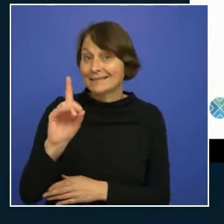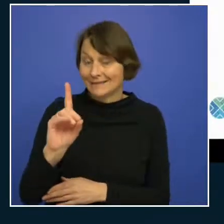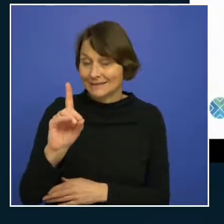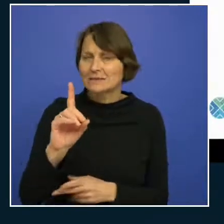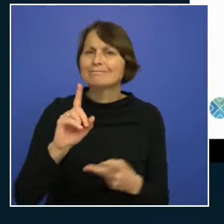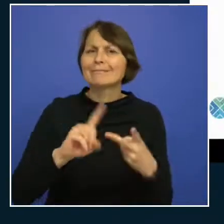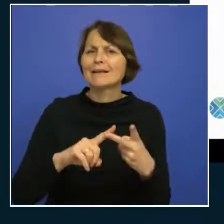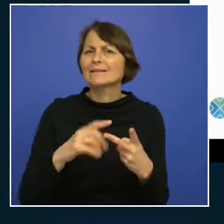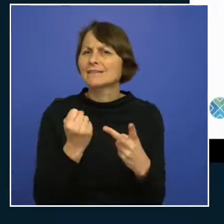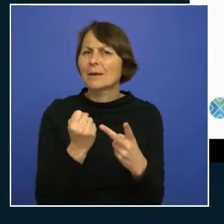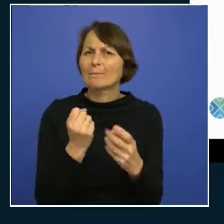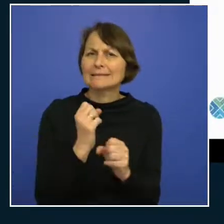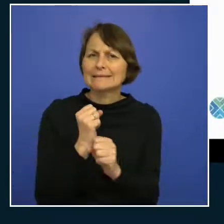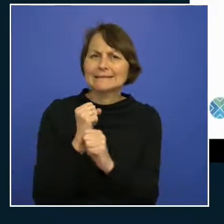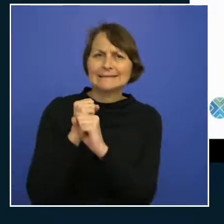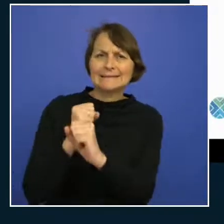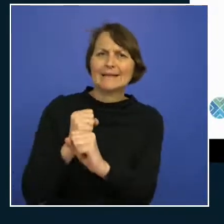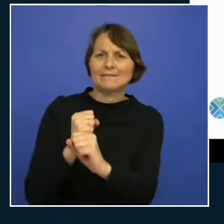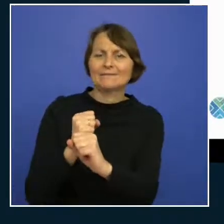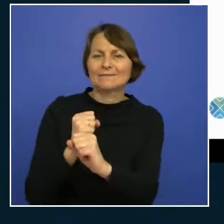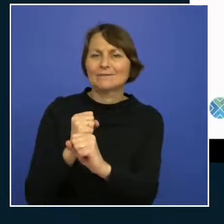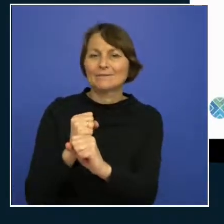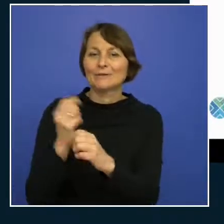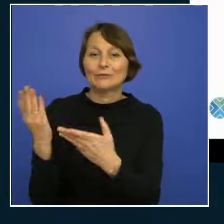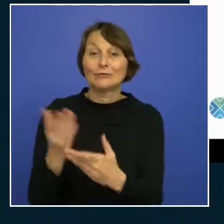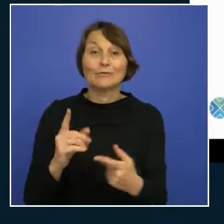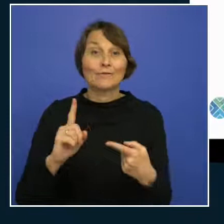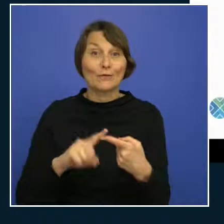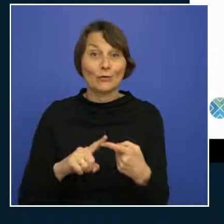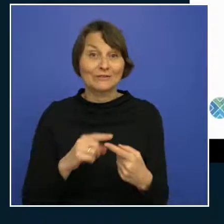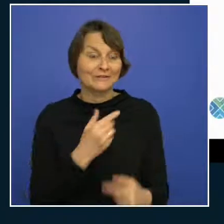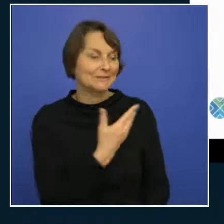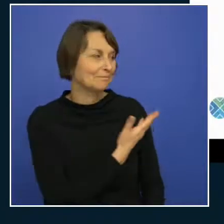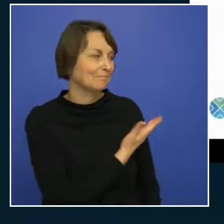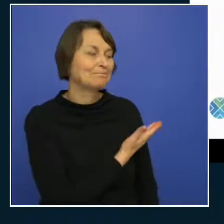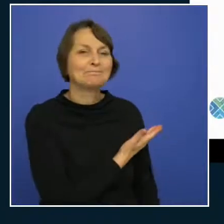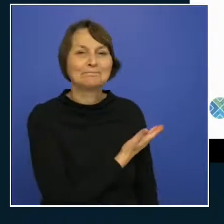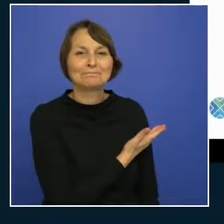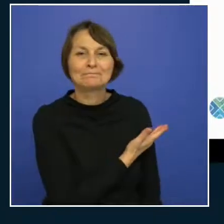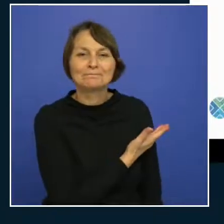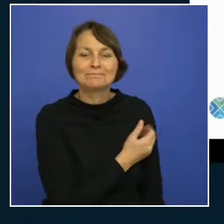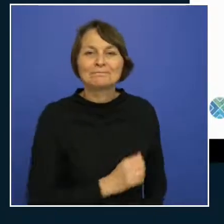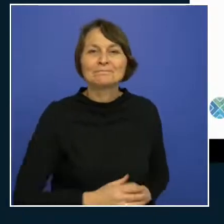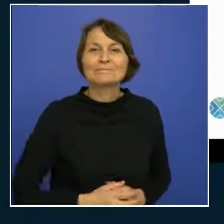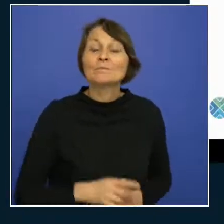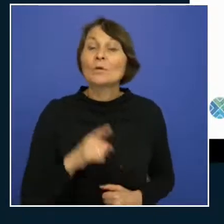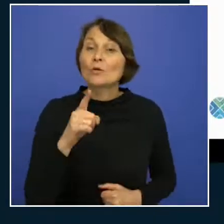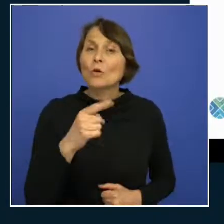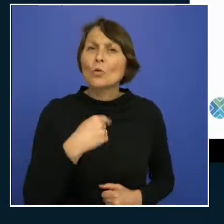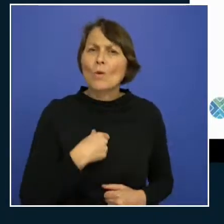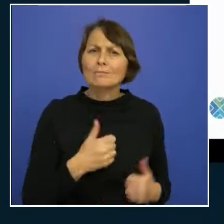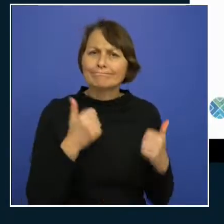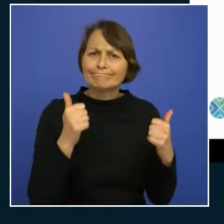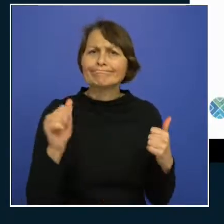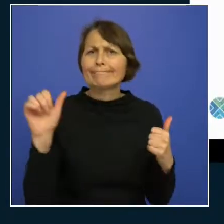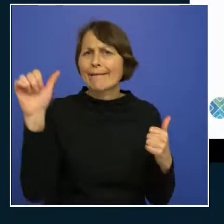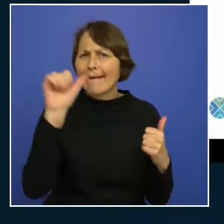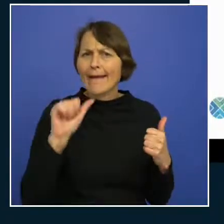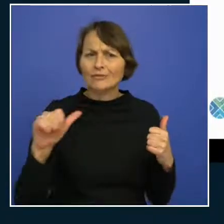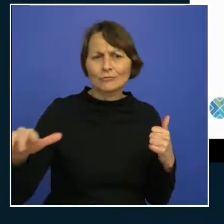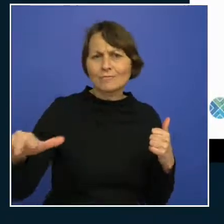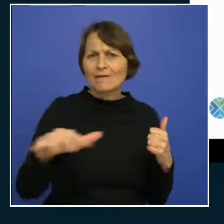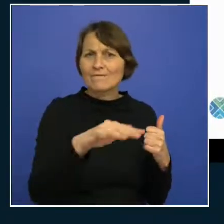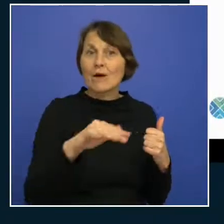services. So let's start with identity. To access and manage your Azure environment, you need an